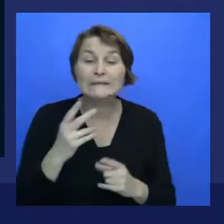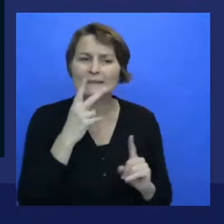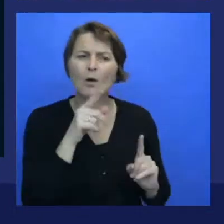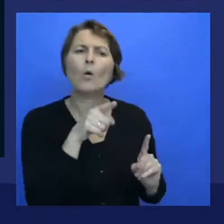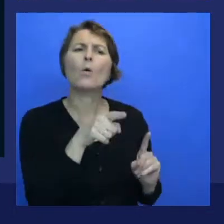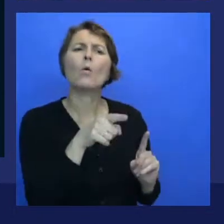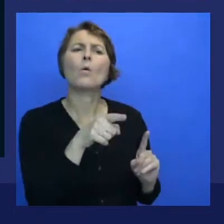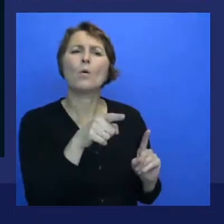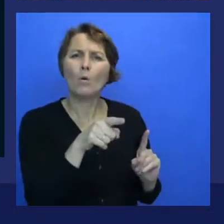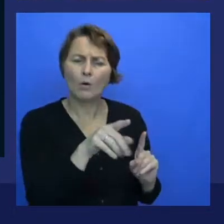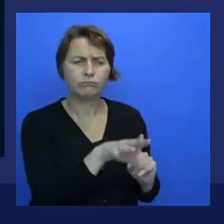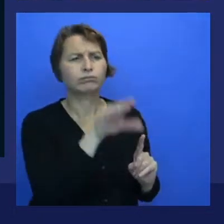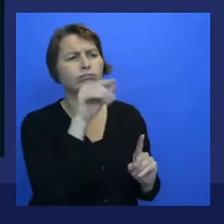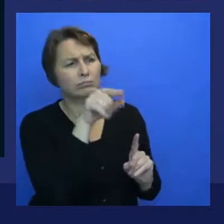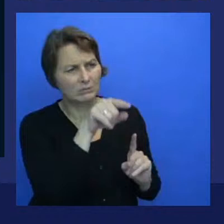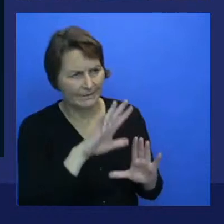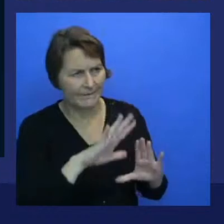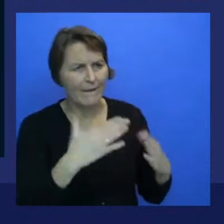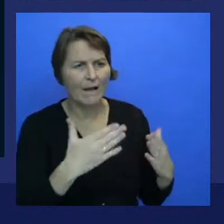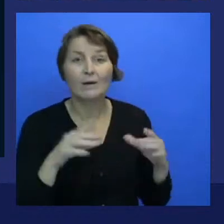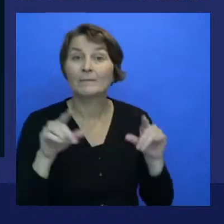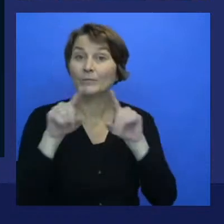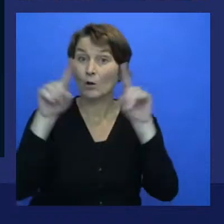services portal, you can have